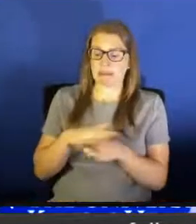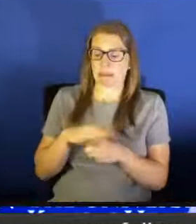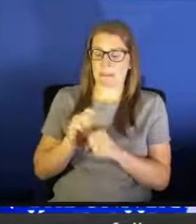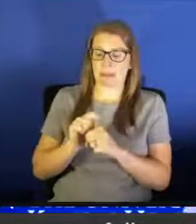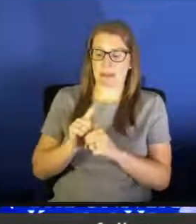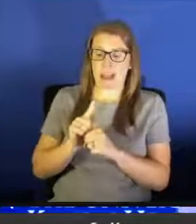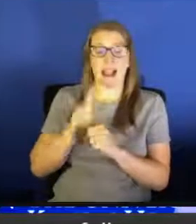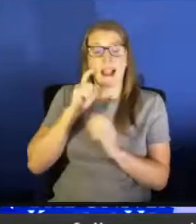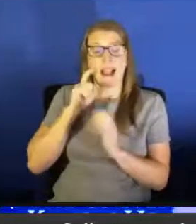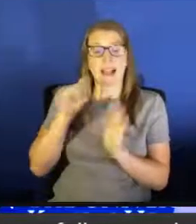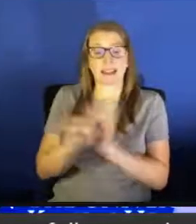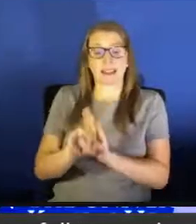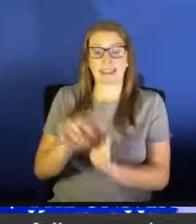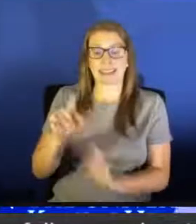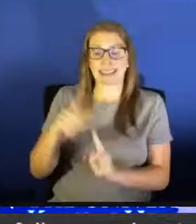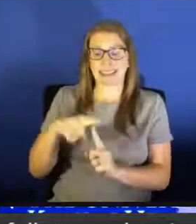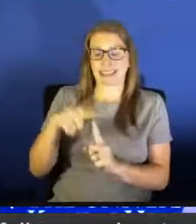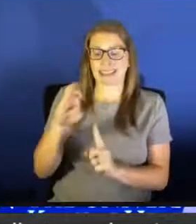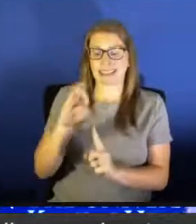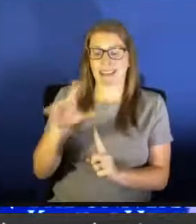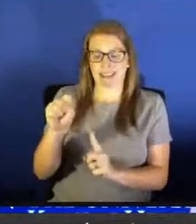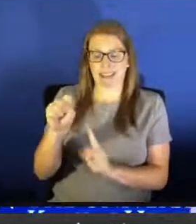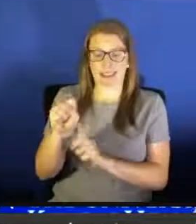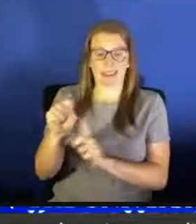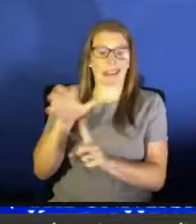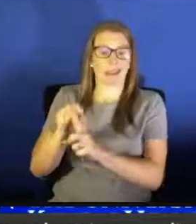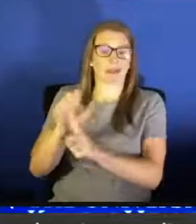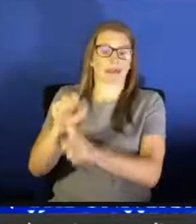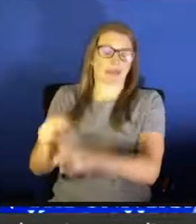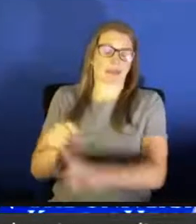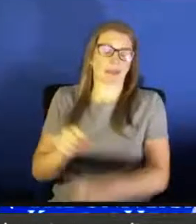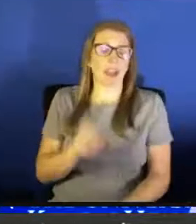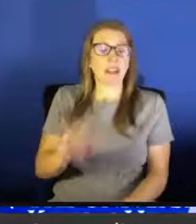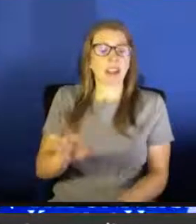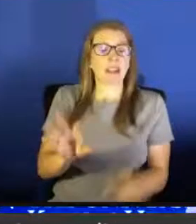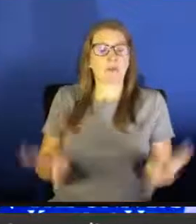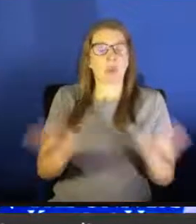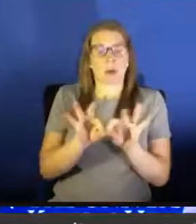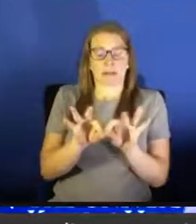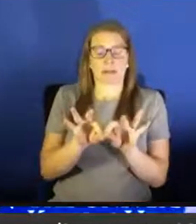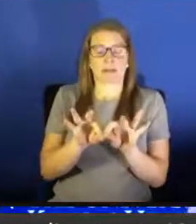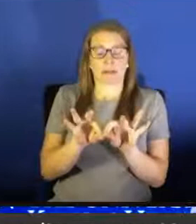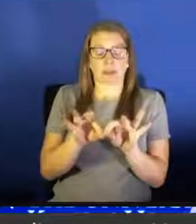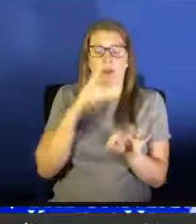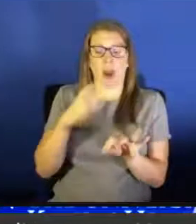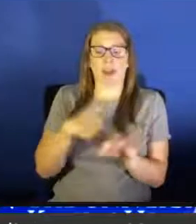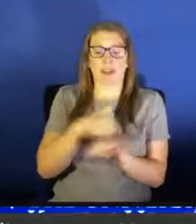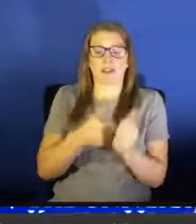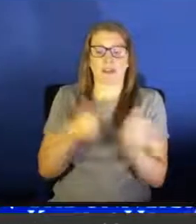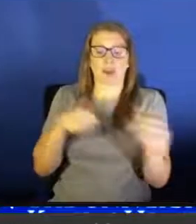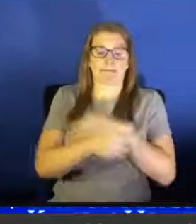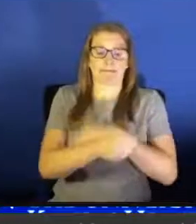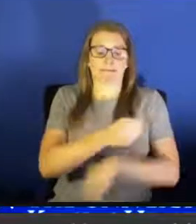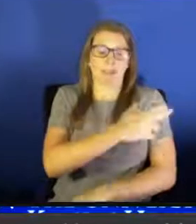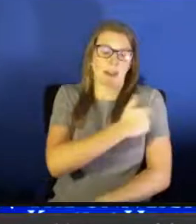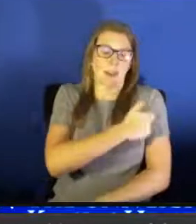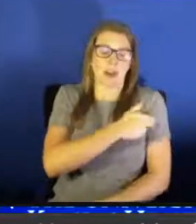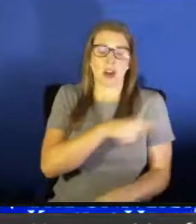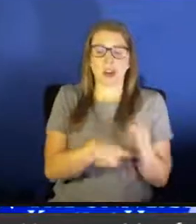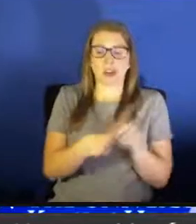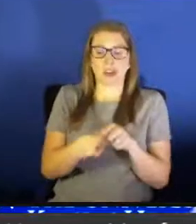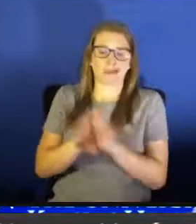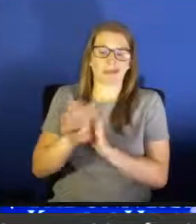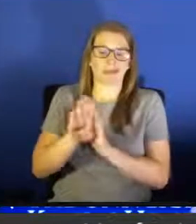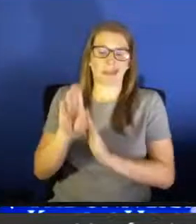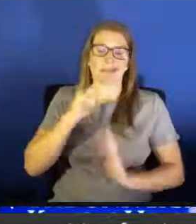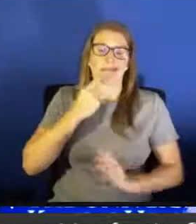by our T cells. Our T cells are really what is important to protect us from hospitalization and severe disease. So at this point, I do not believe